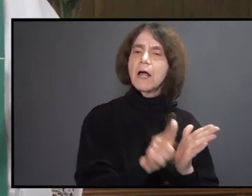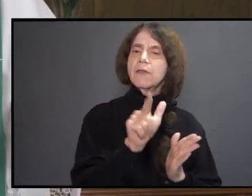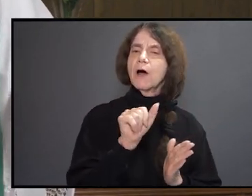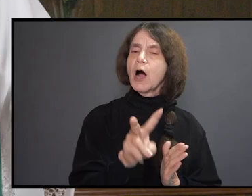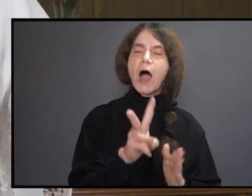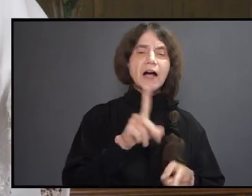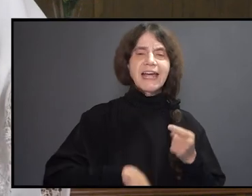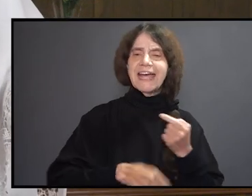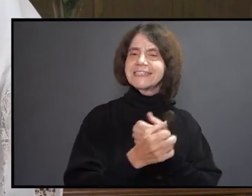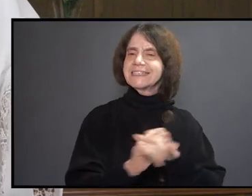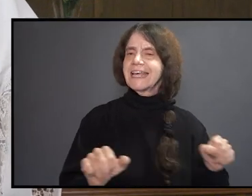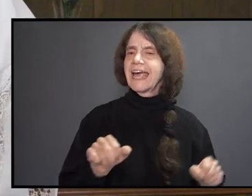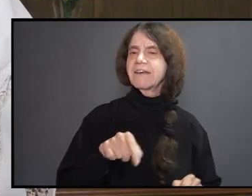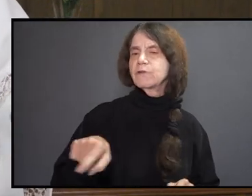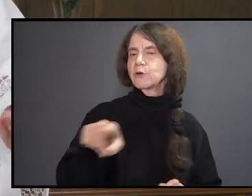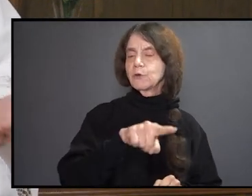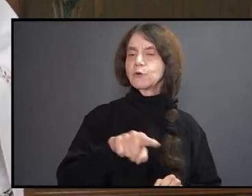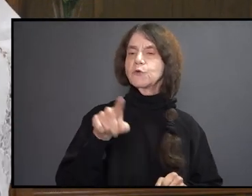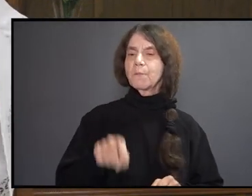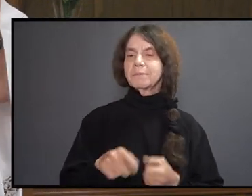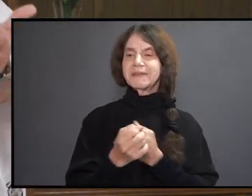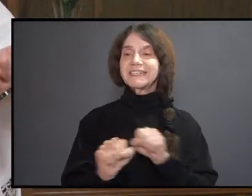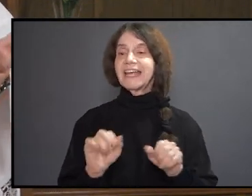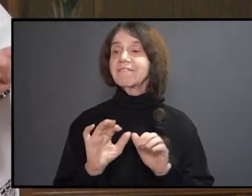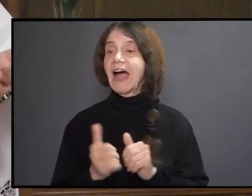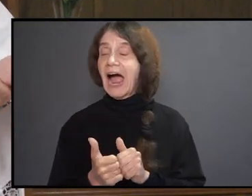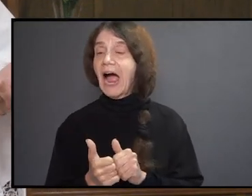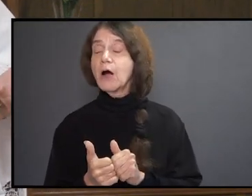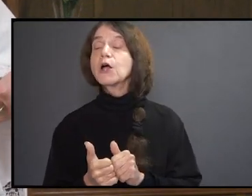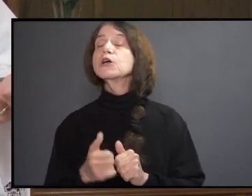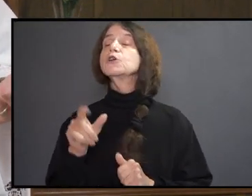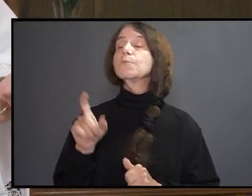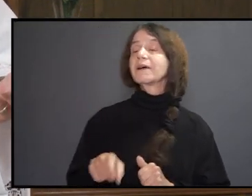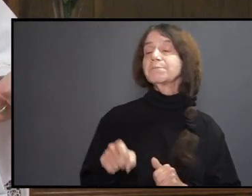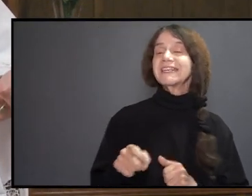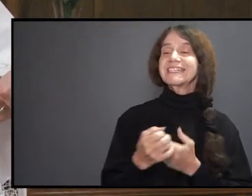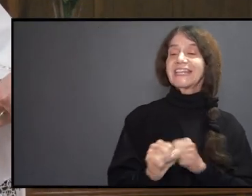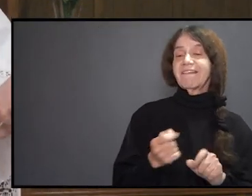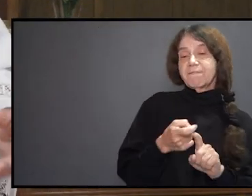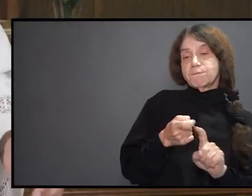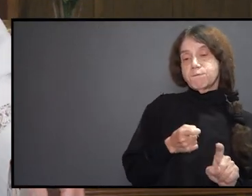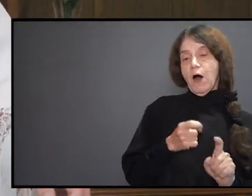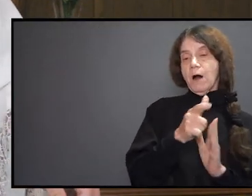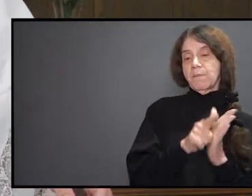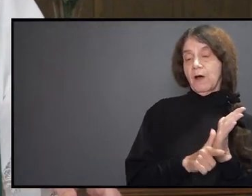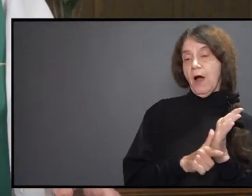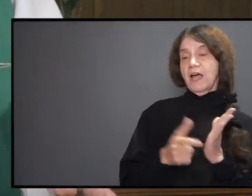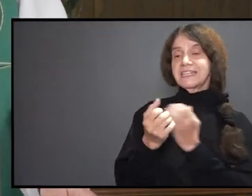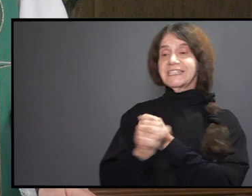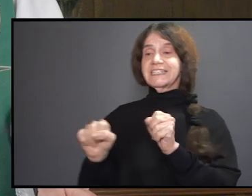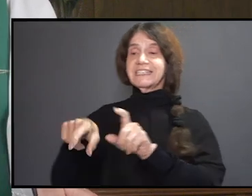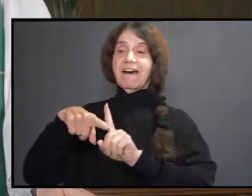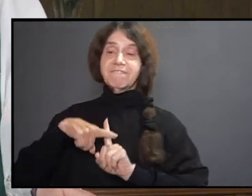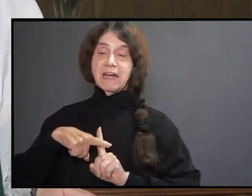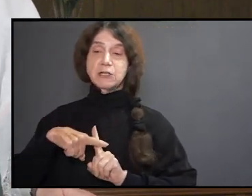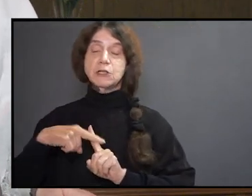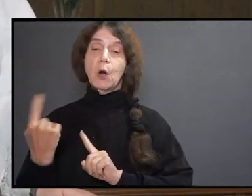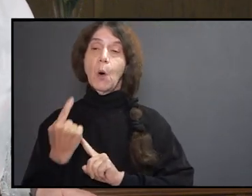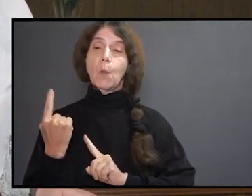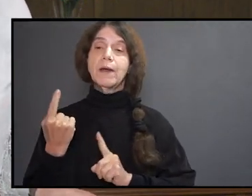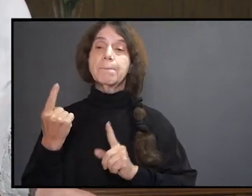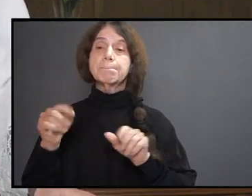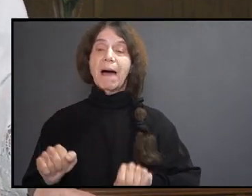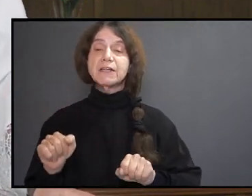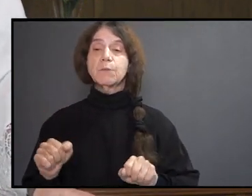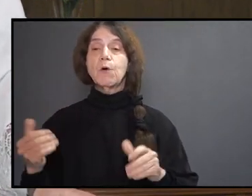cannot save. Rather, we must be saved from the law. Salvation is possible only by the